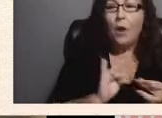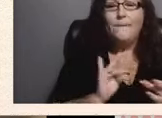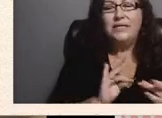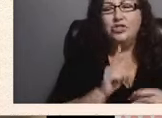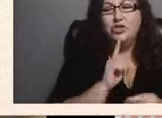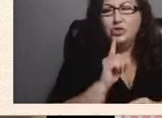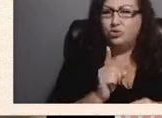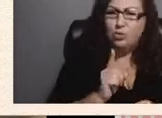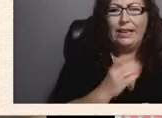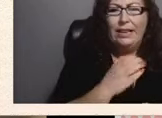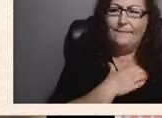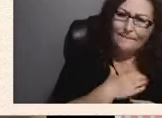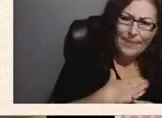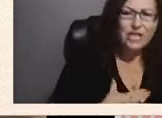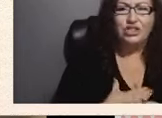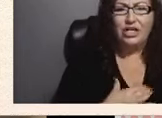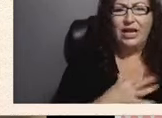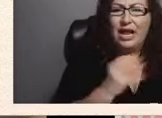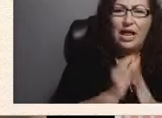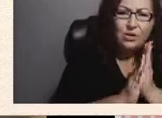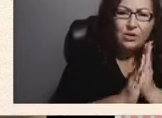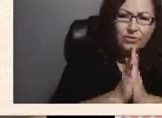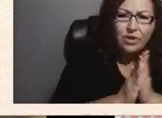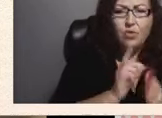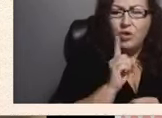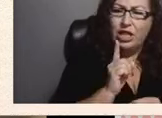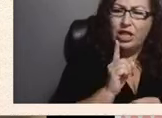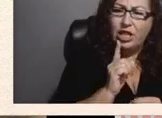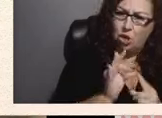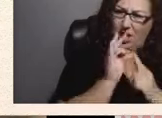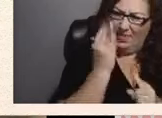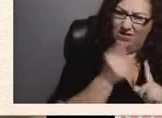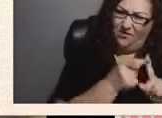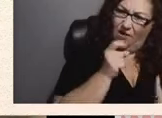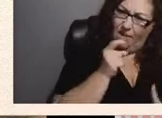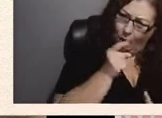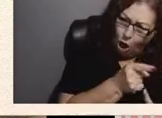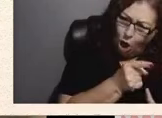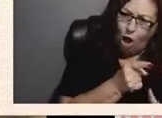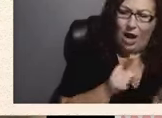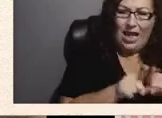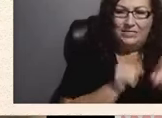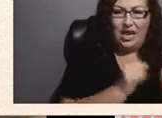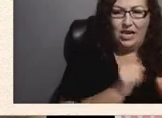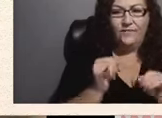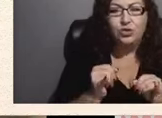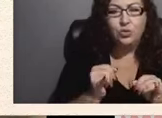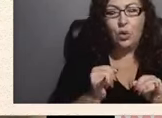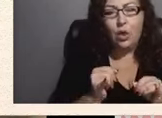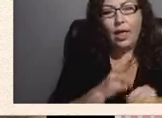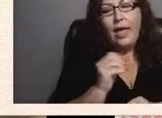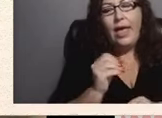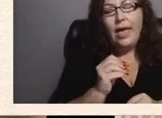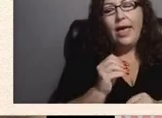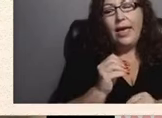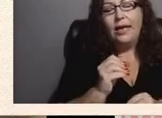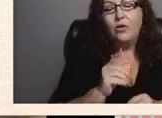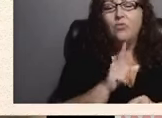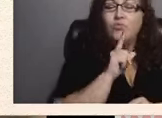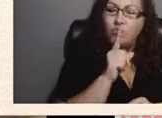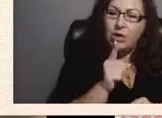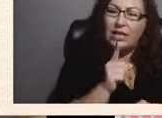and so unique because it was from her. It was from her as an individual, and really